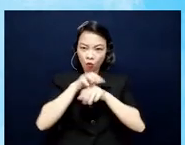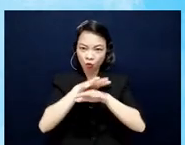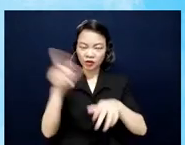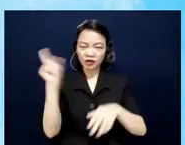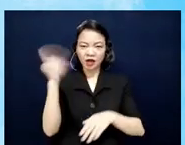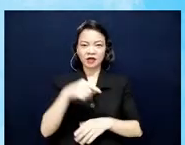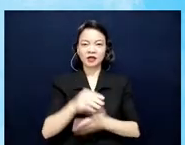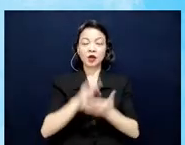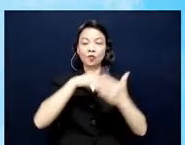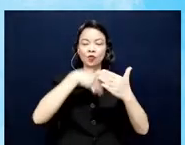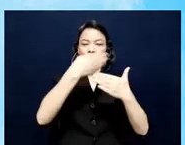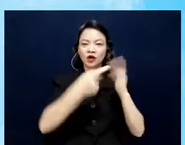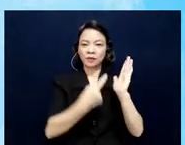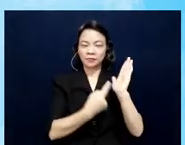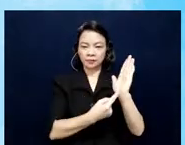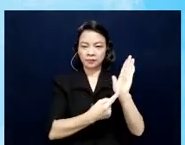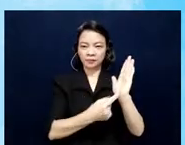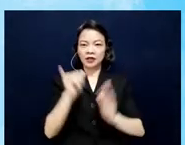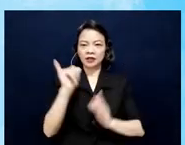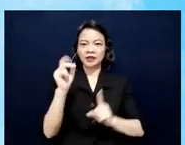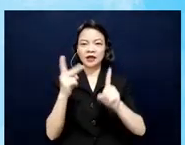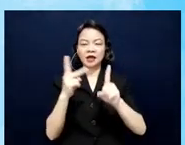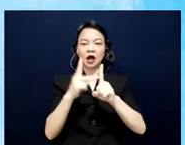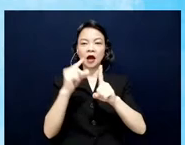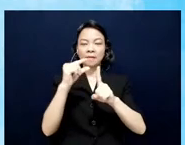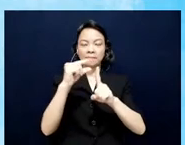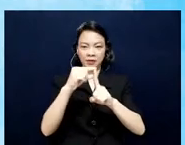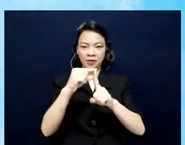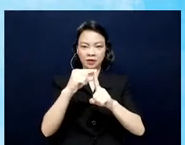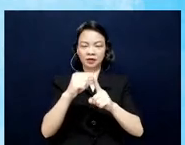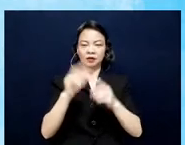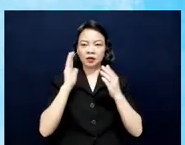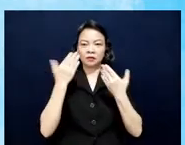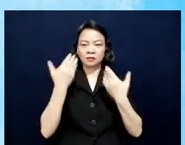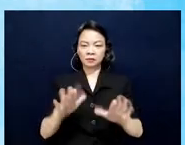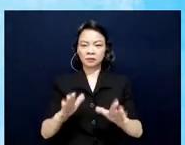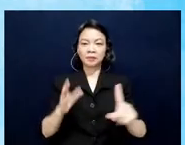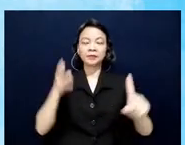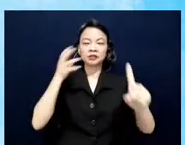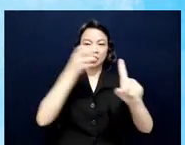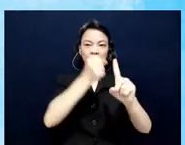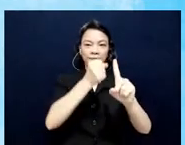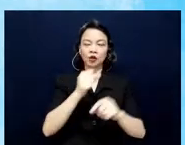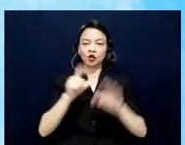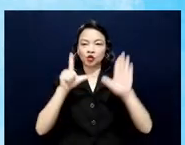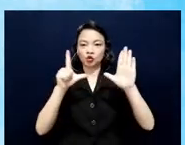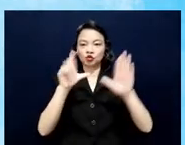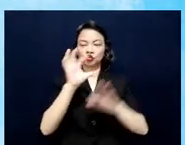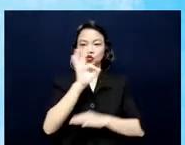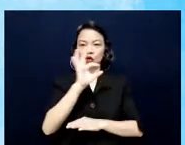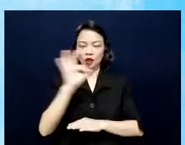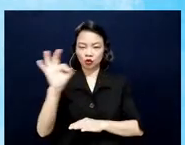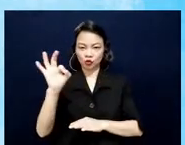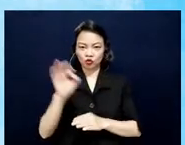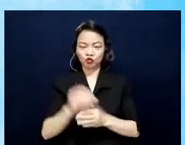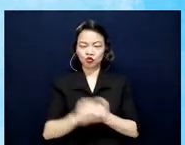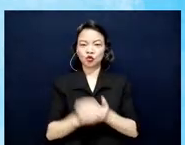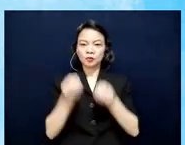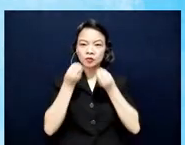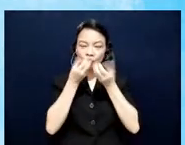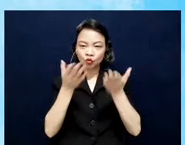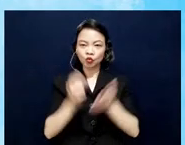Program has reached 700 peer educators, 13,000 young people